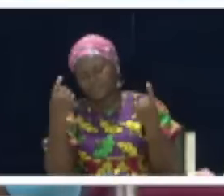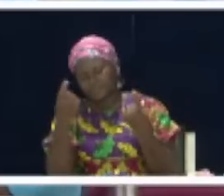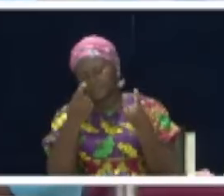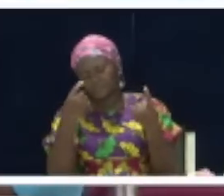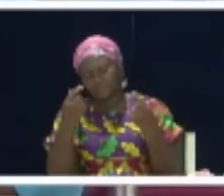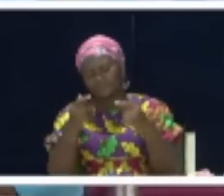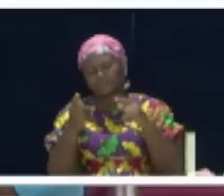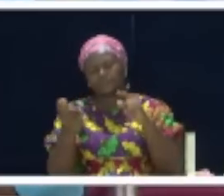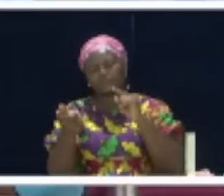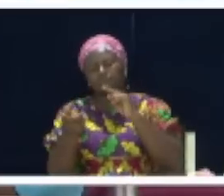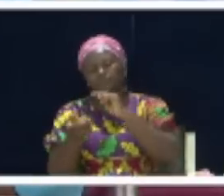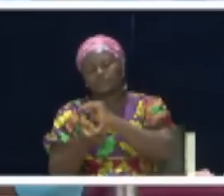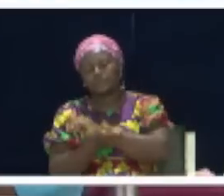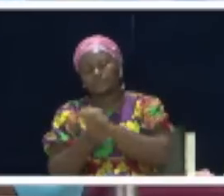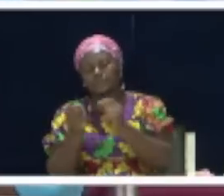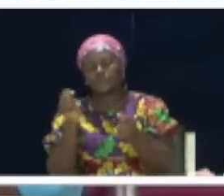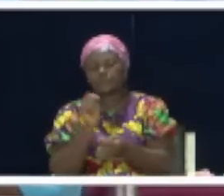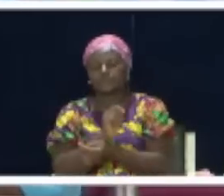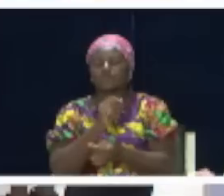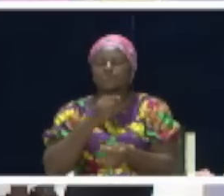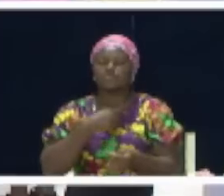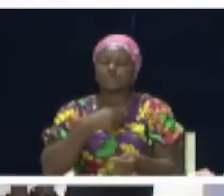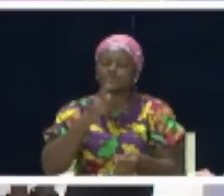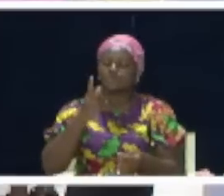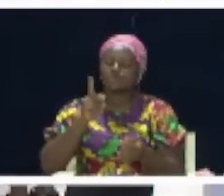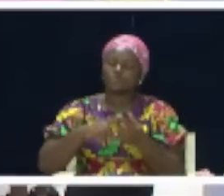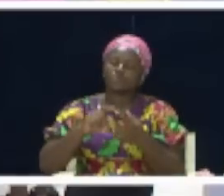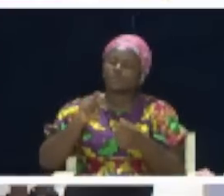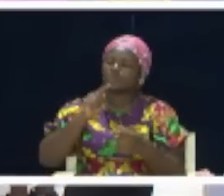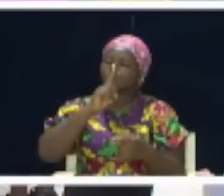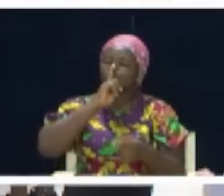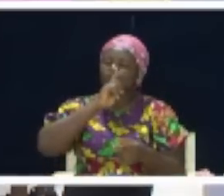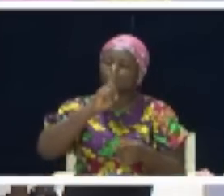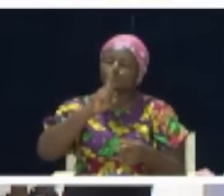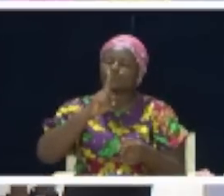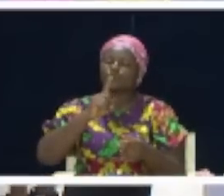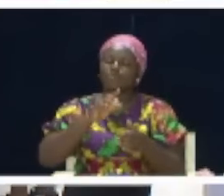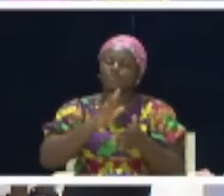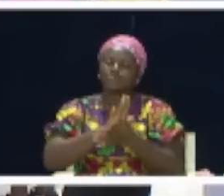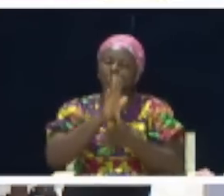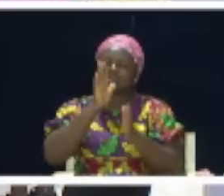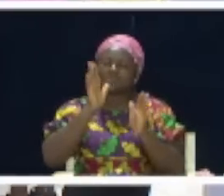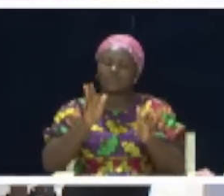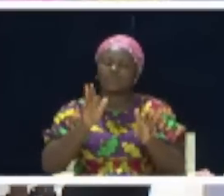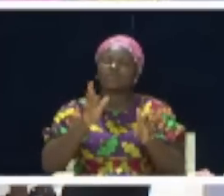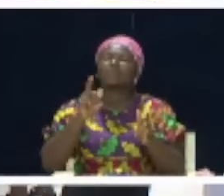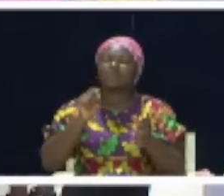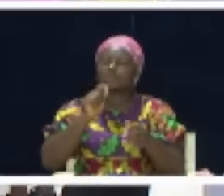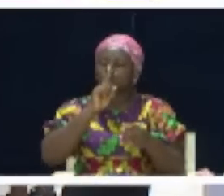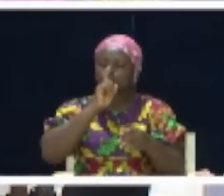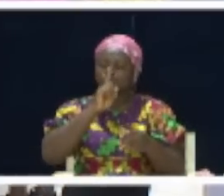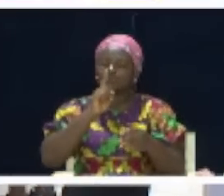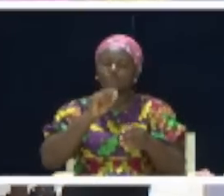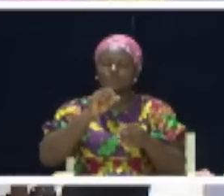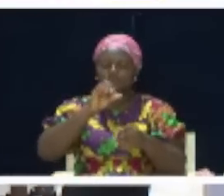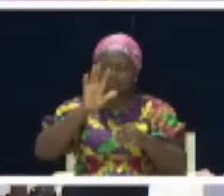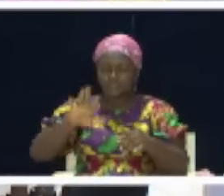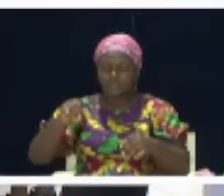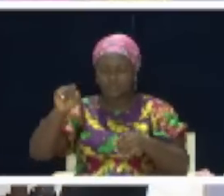Turn me to a true believer, a true child of God. And I will serve you for the rest of my